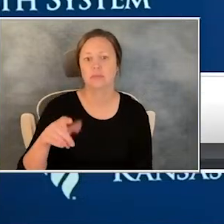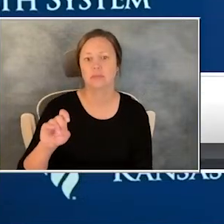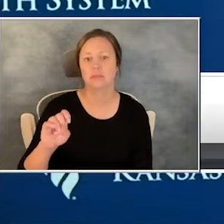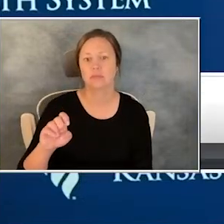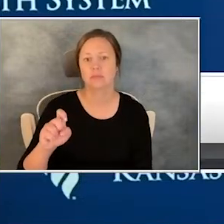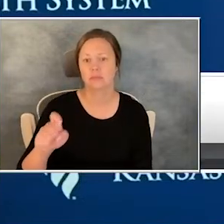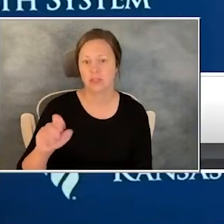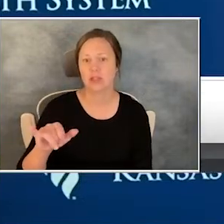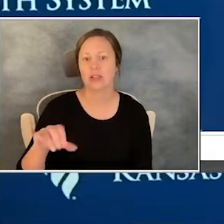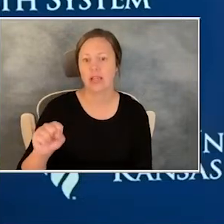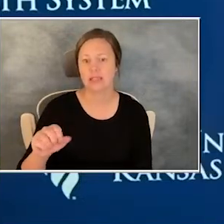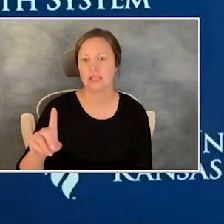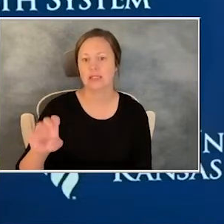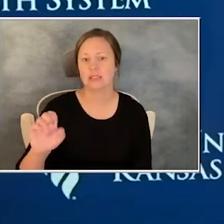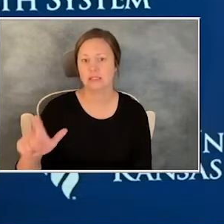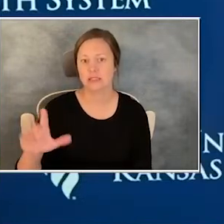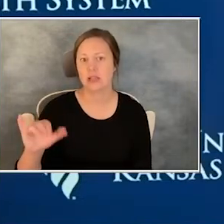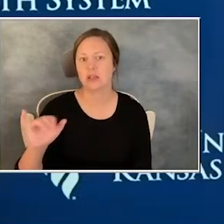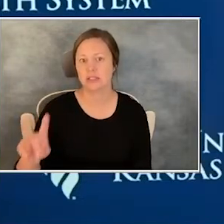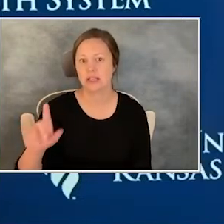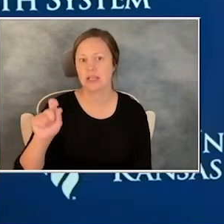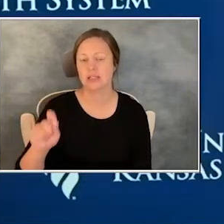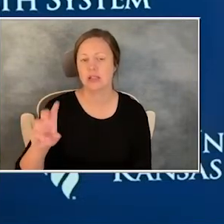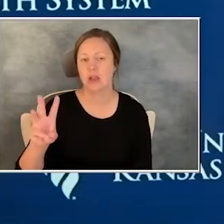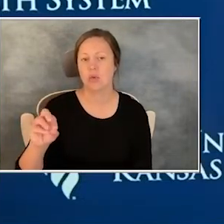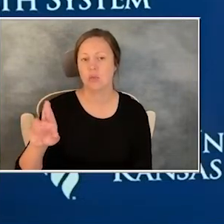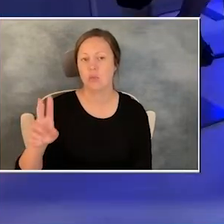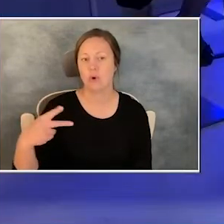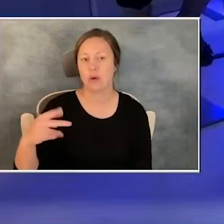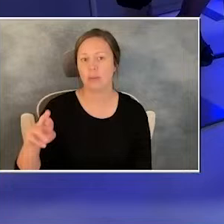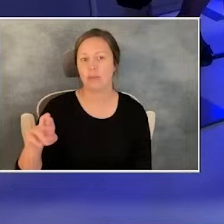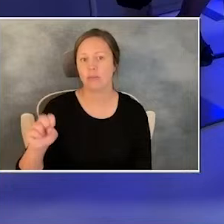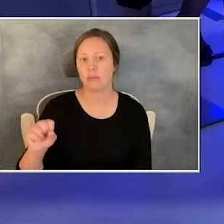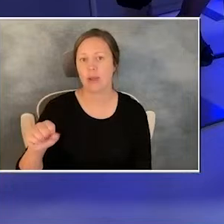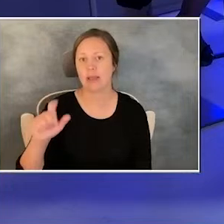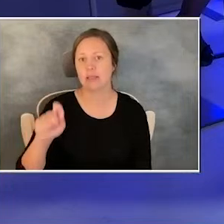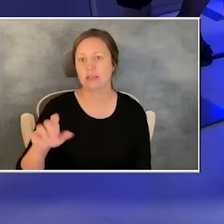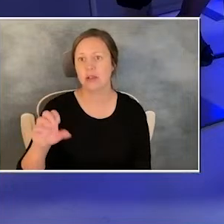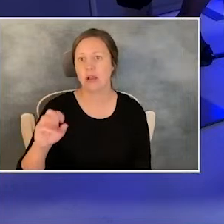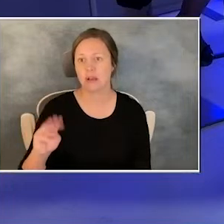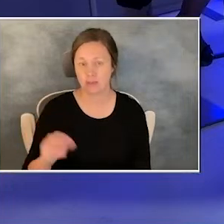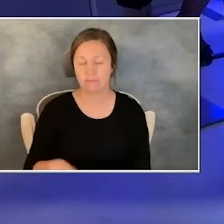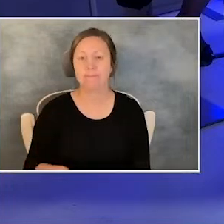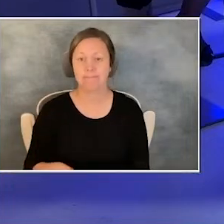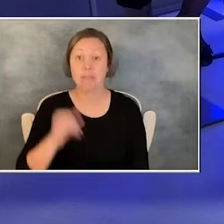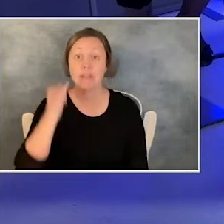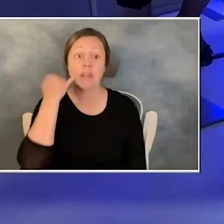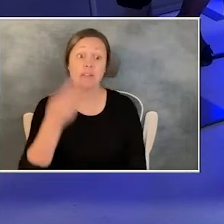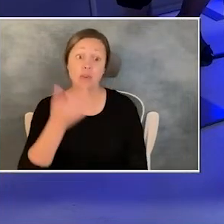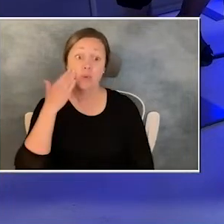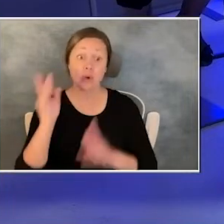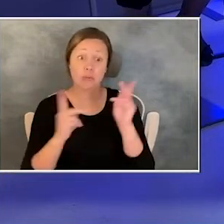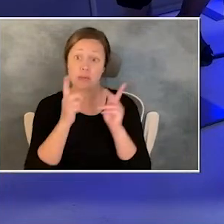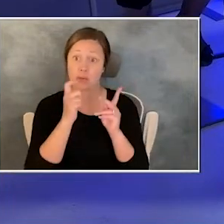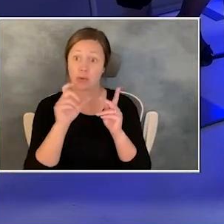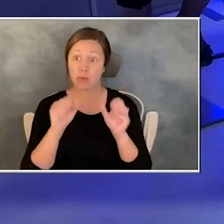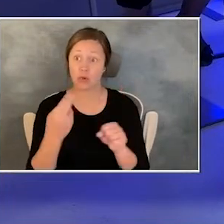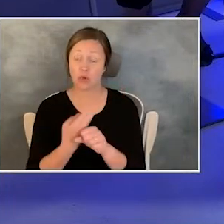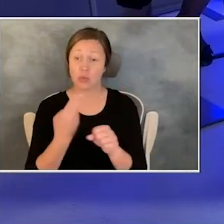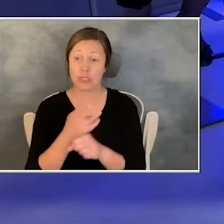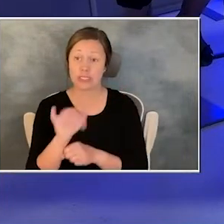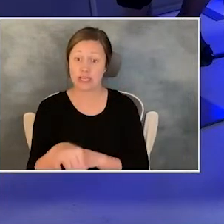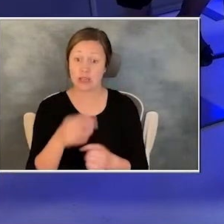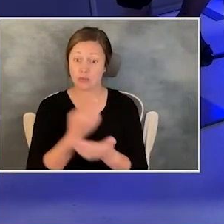alexisdelcid.wordpress.com. Okay. So my name, .wordpress.com. And share it with people if you know people who could utilize this resource, just